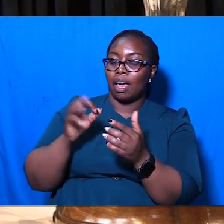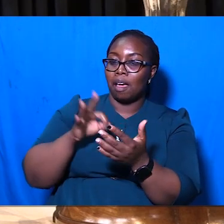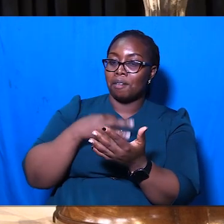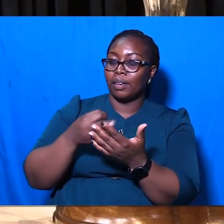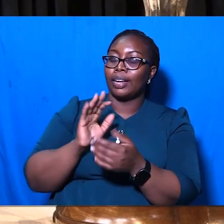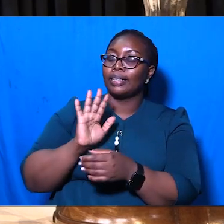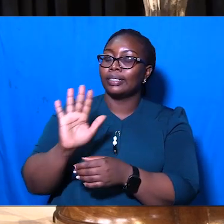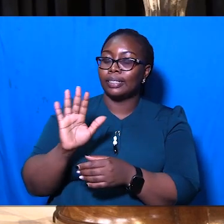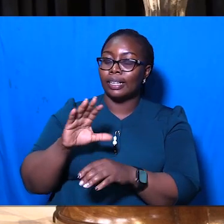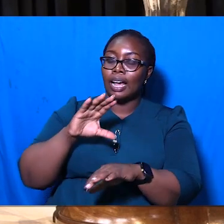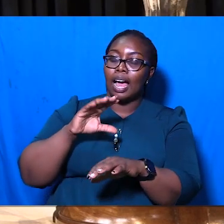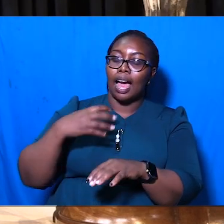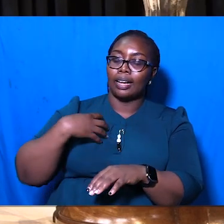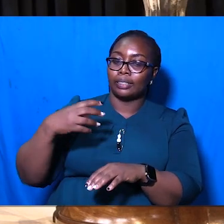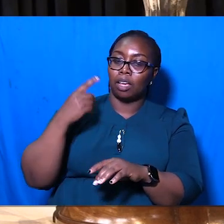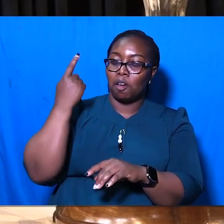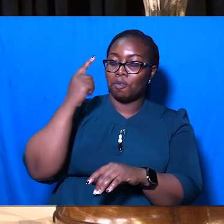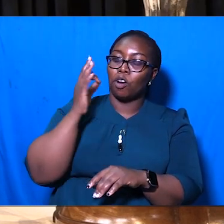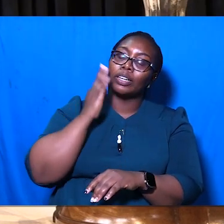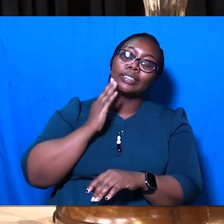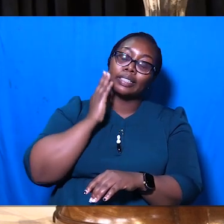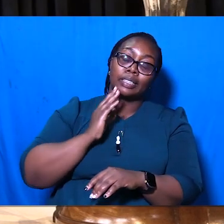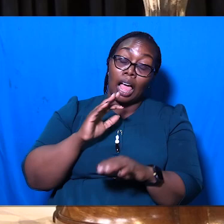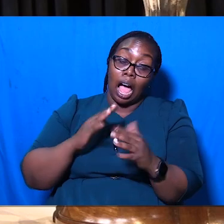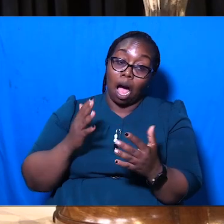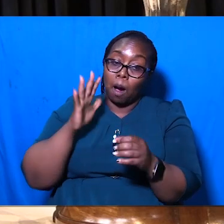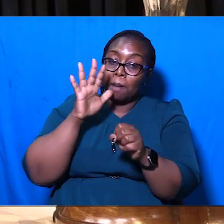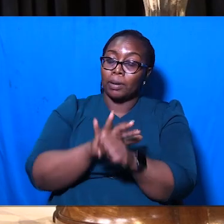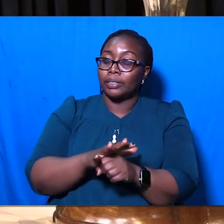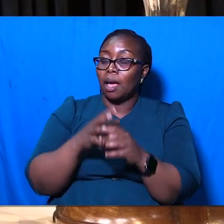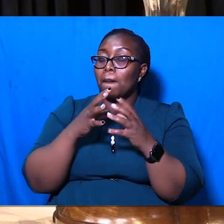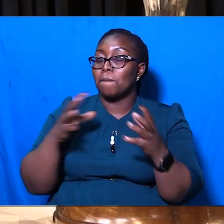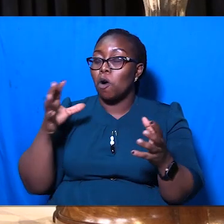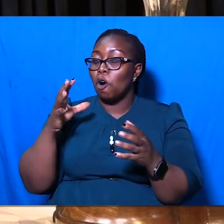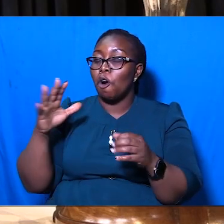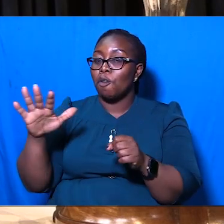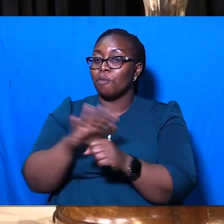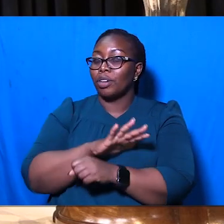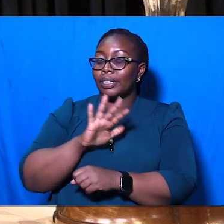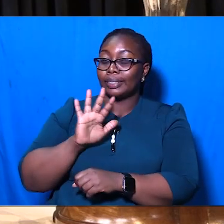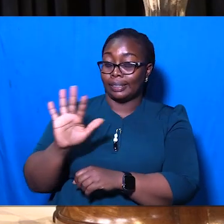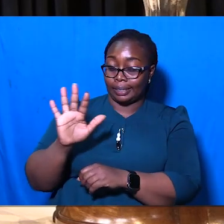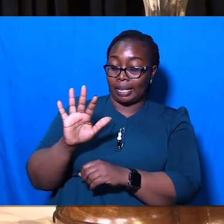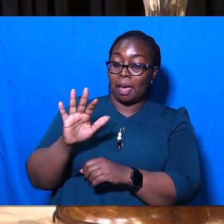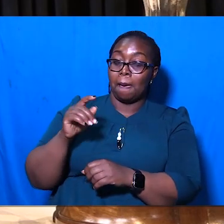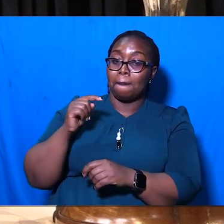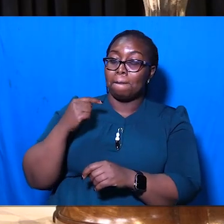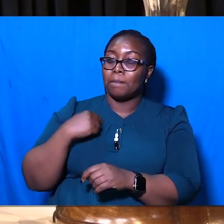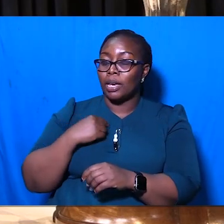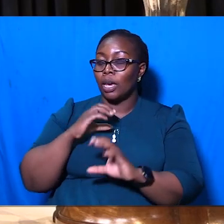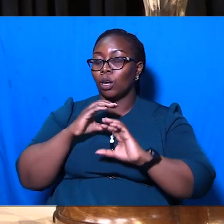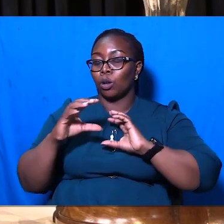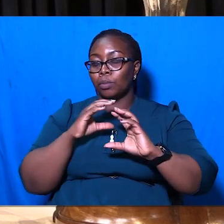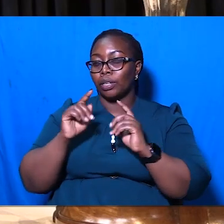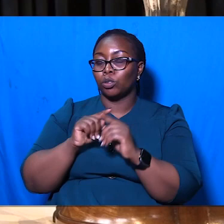more their fullness? For I speak to you Gentiles, inasmuch as I am an apostle of the Gentiles, I